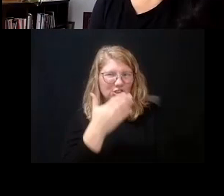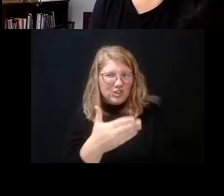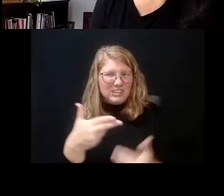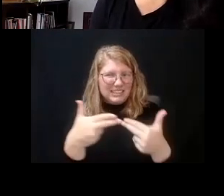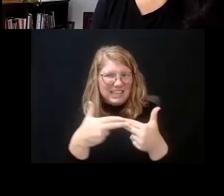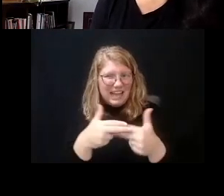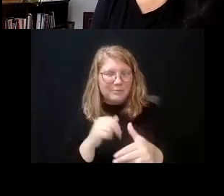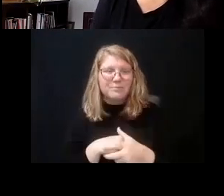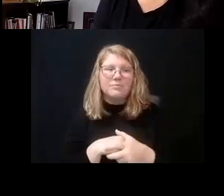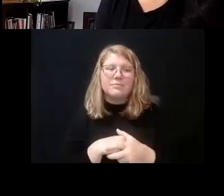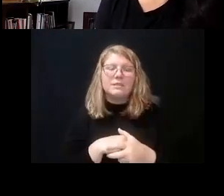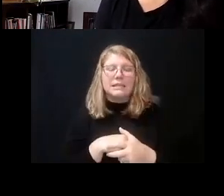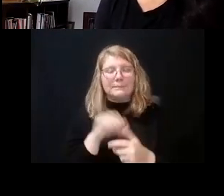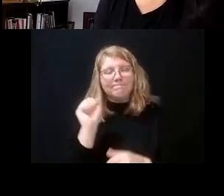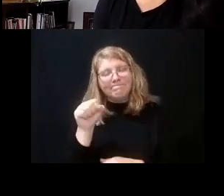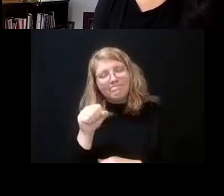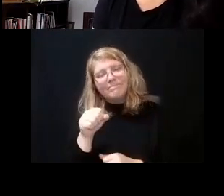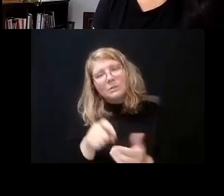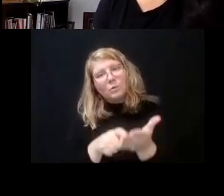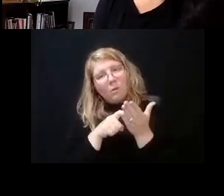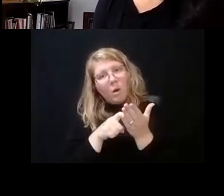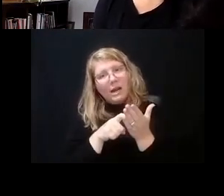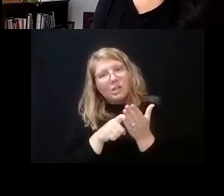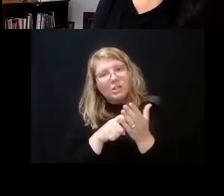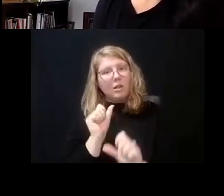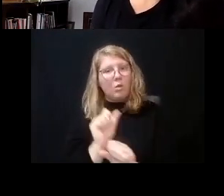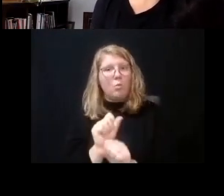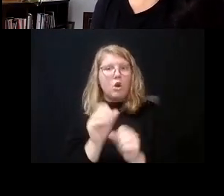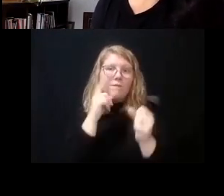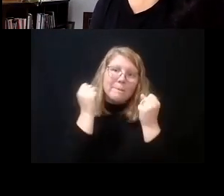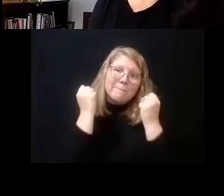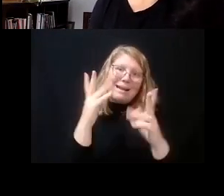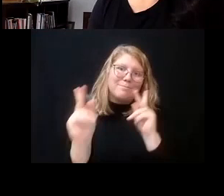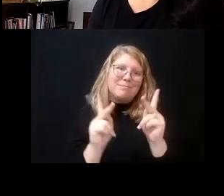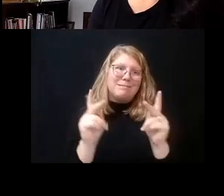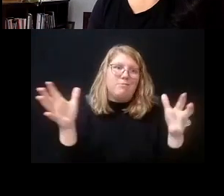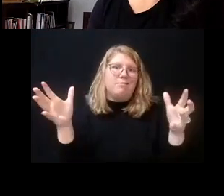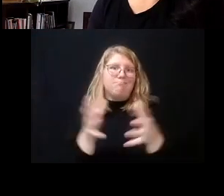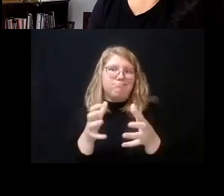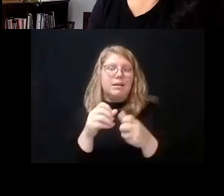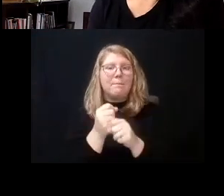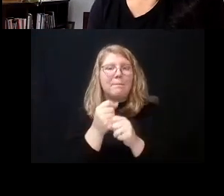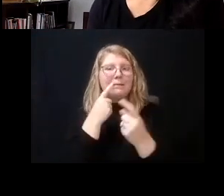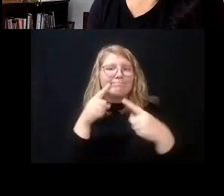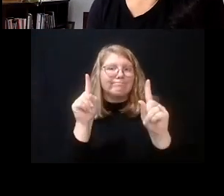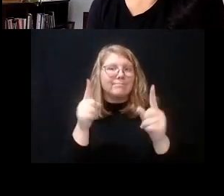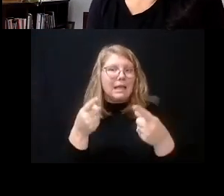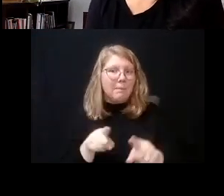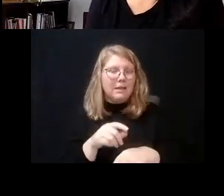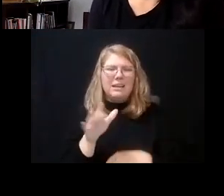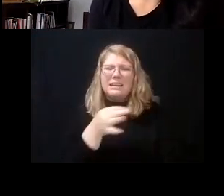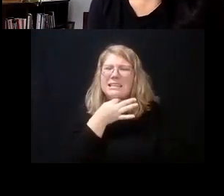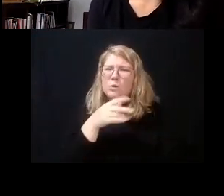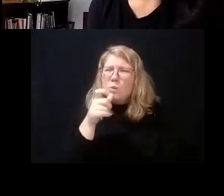It does take, the work of many to make this happen. So we're curious, who do you believe are